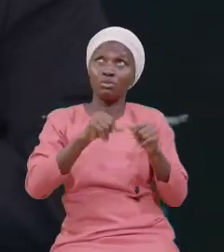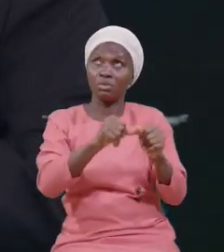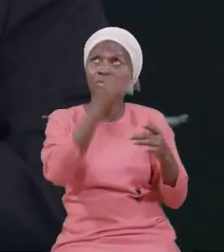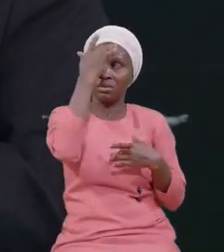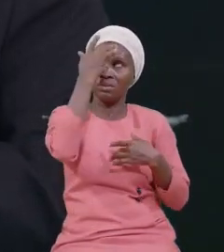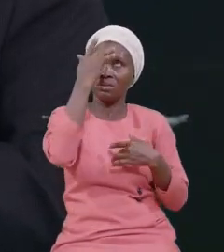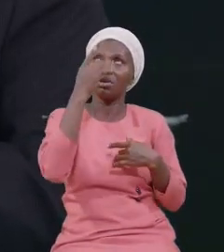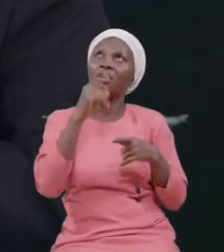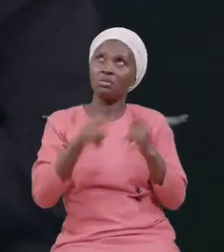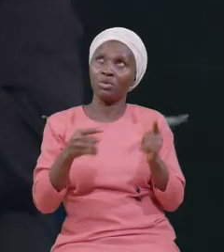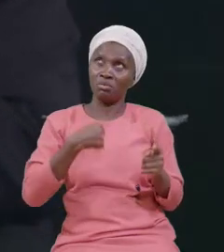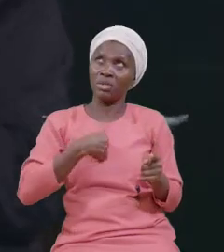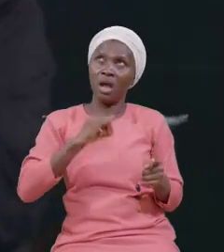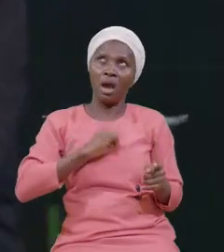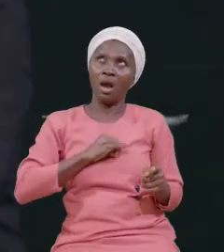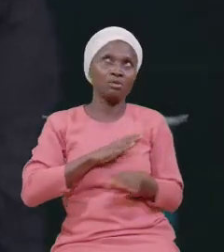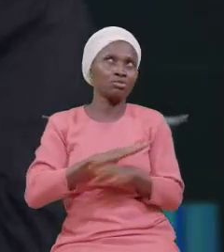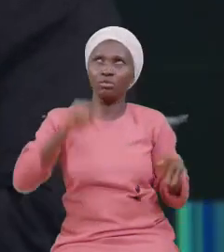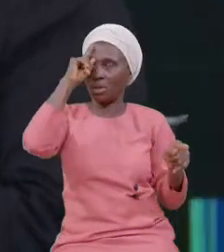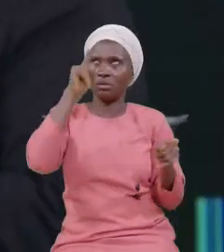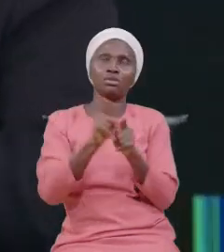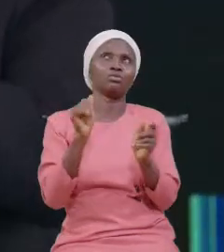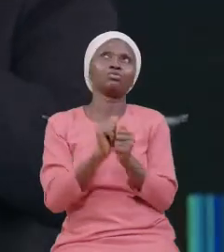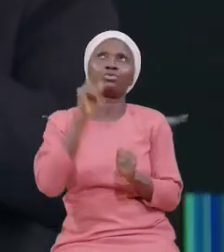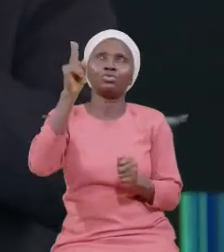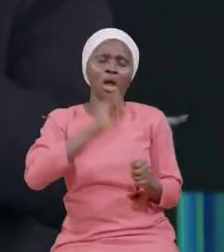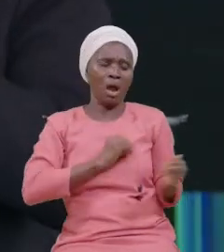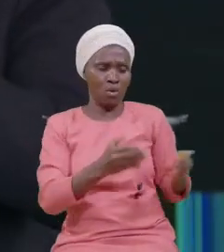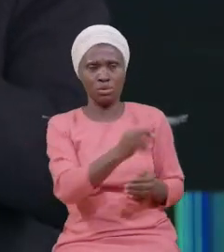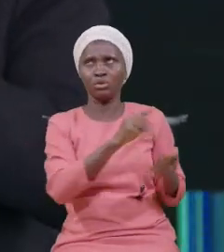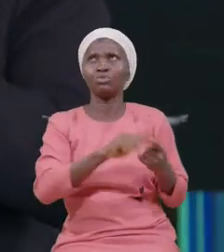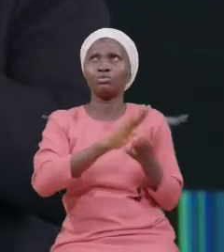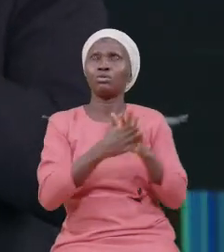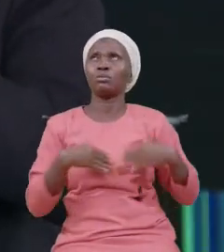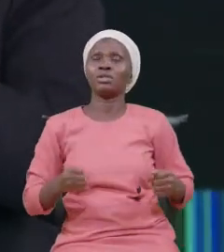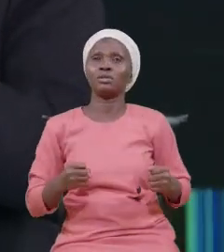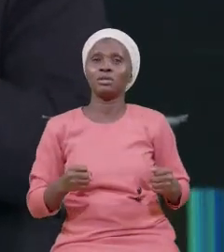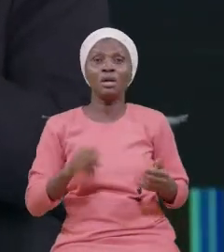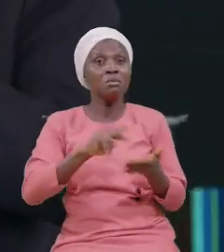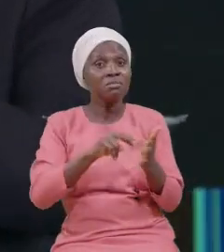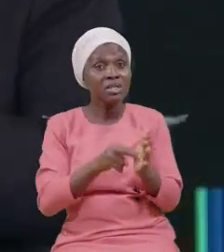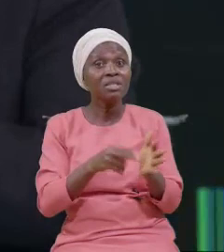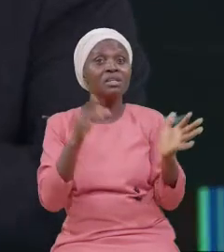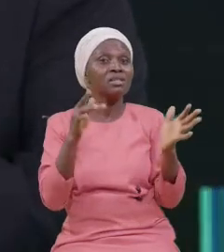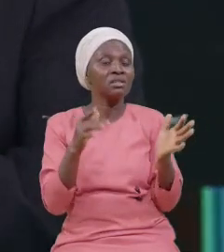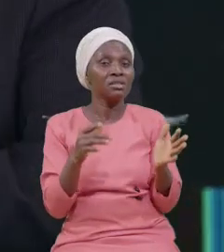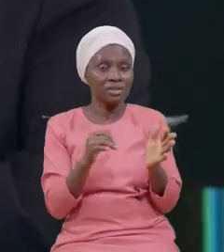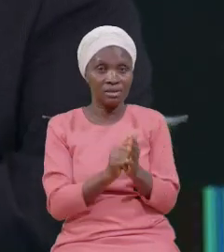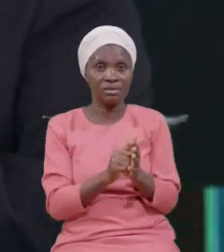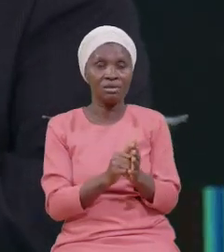disagree with you. I want them well. Jesus was never